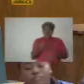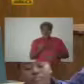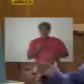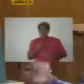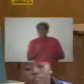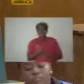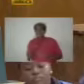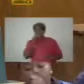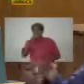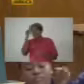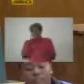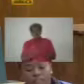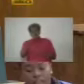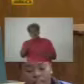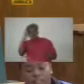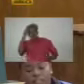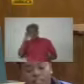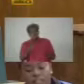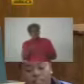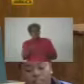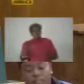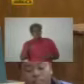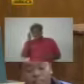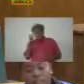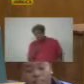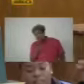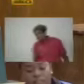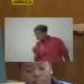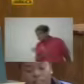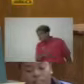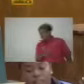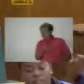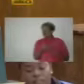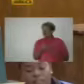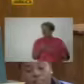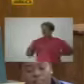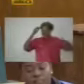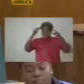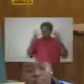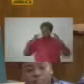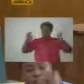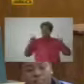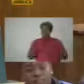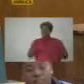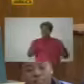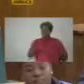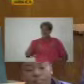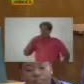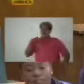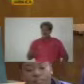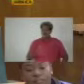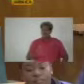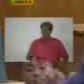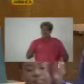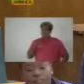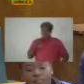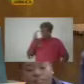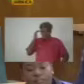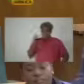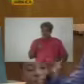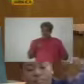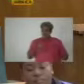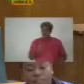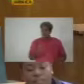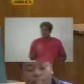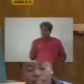entertainment was the last to be considered by this government. And when they were considered, it was so immaterial that nobody